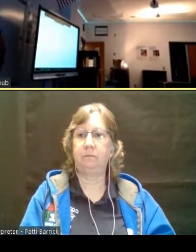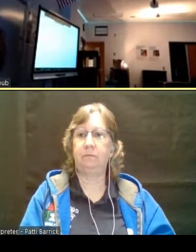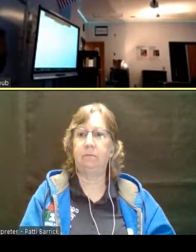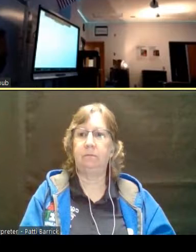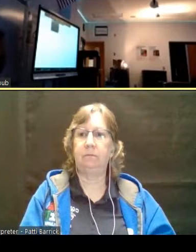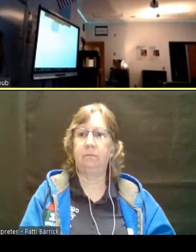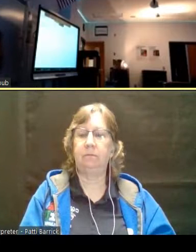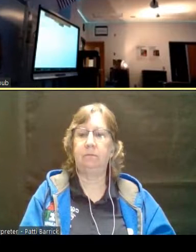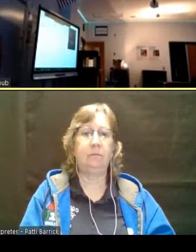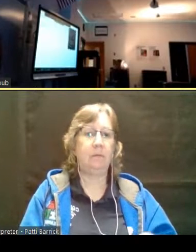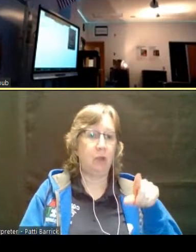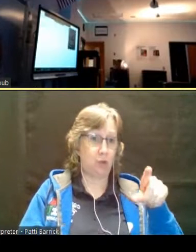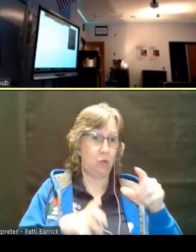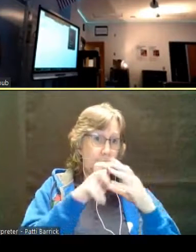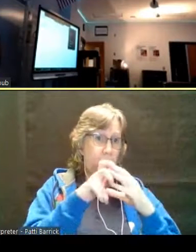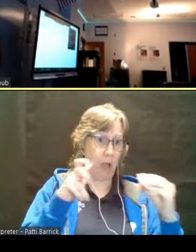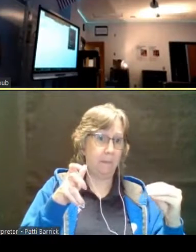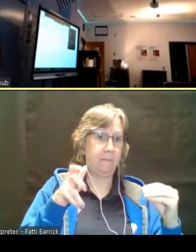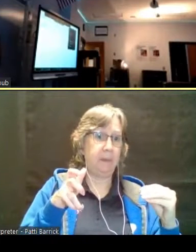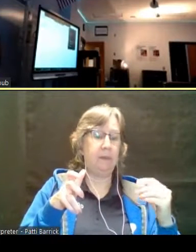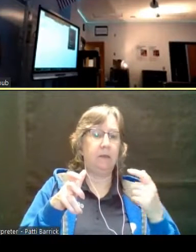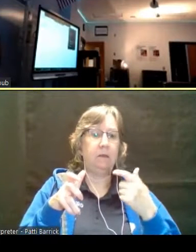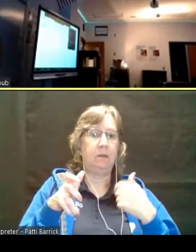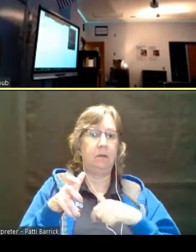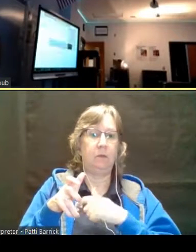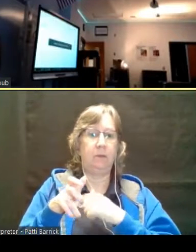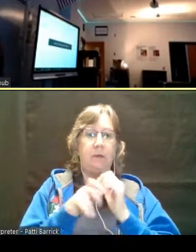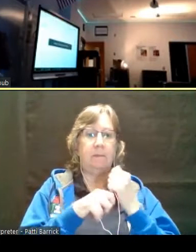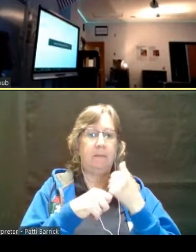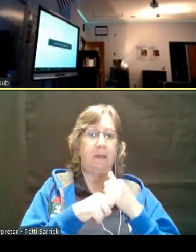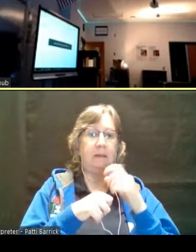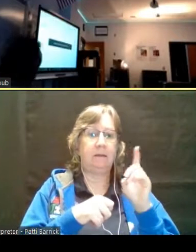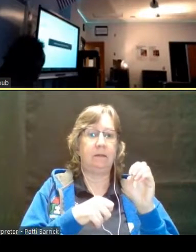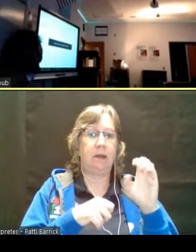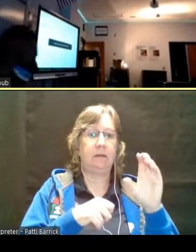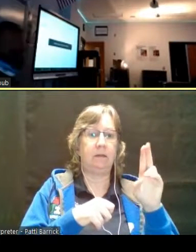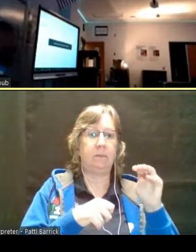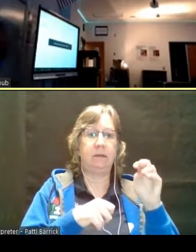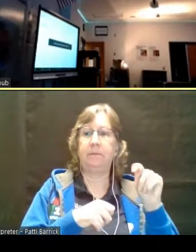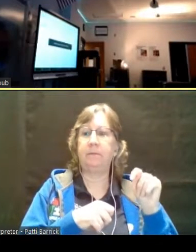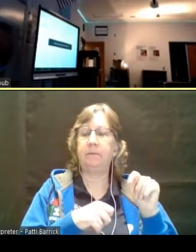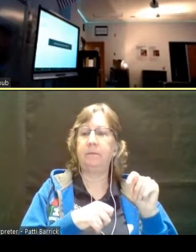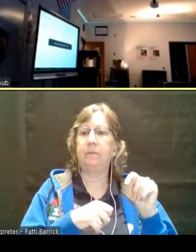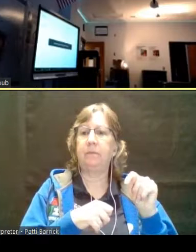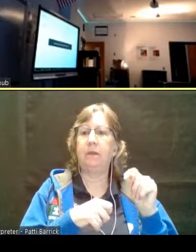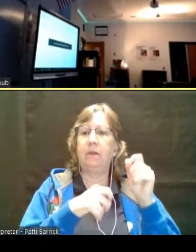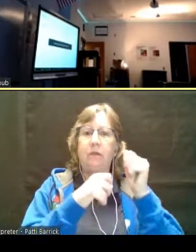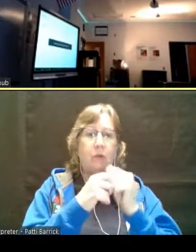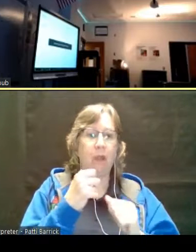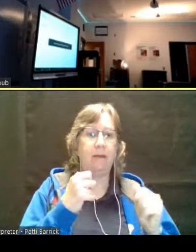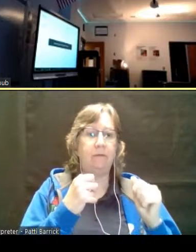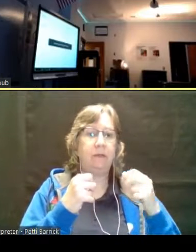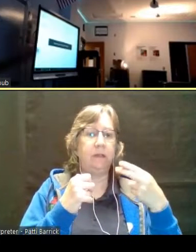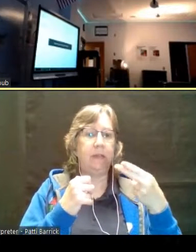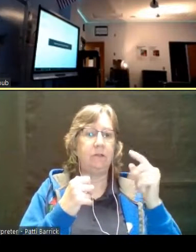Yeah, just repeat what I have. So we're going to basically create a document. Let me just hide my menu. All right, so again, every HTML file